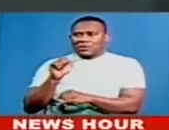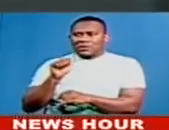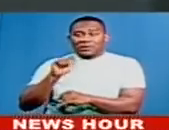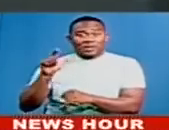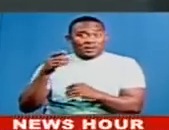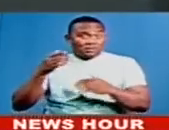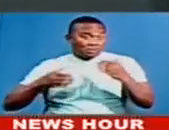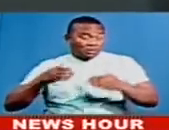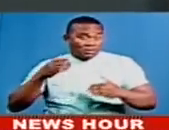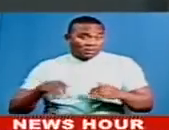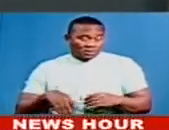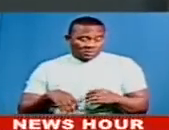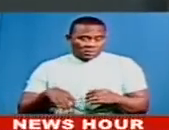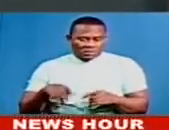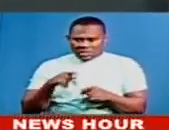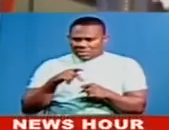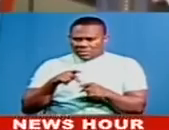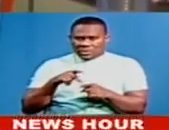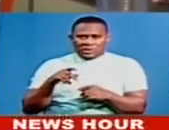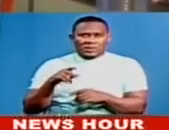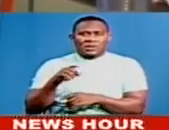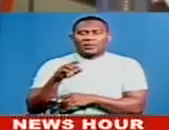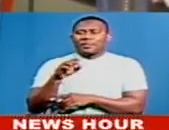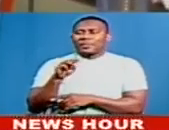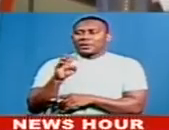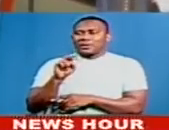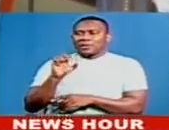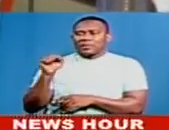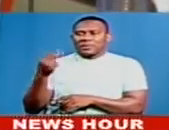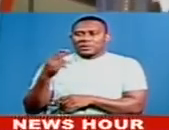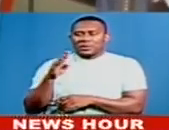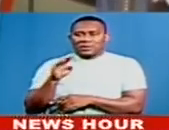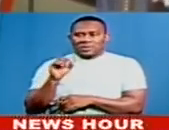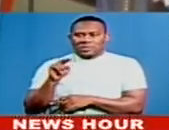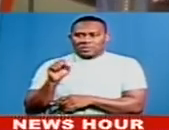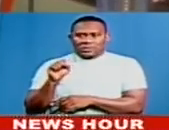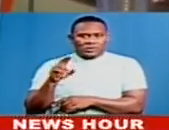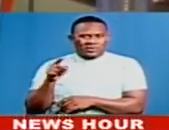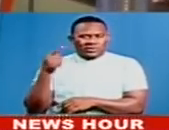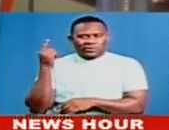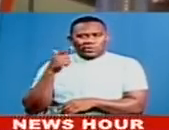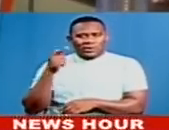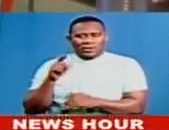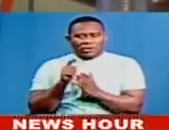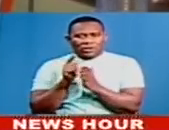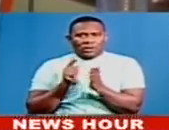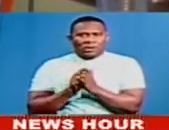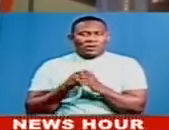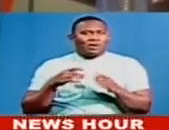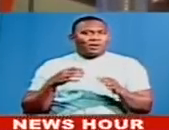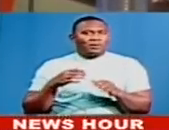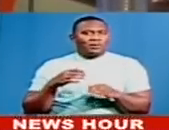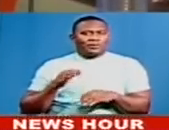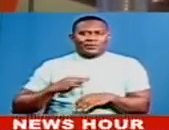She is Professor Henrietta Mensah-Bonsu, a lecturer at the law faculty and current director of the